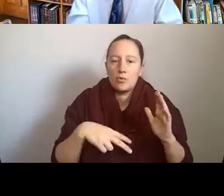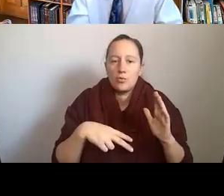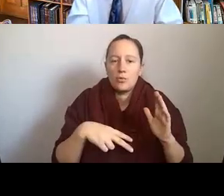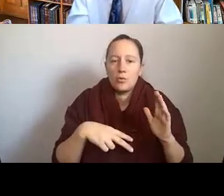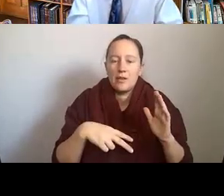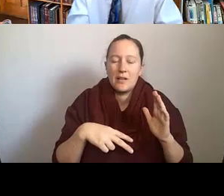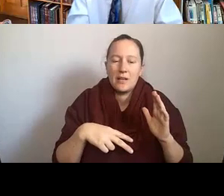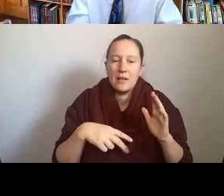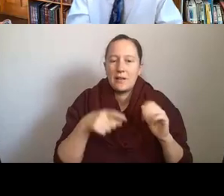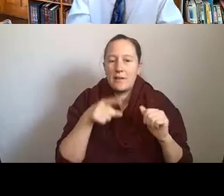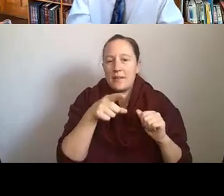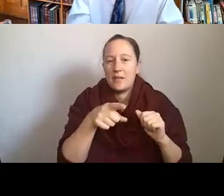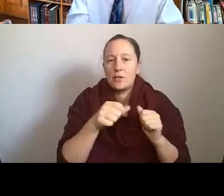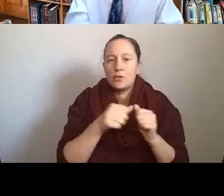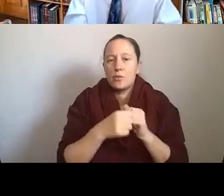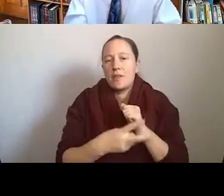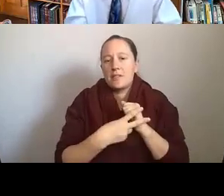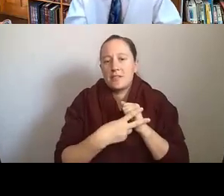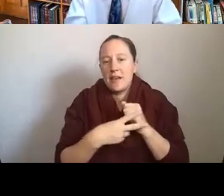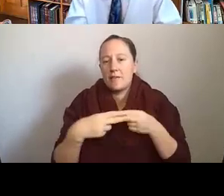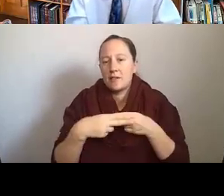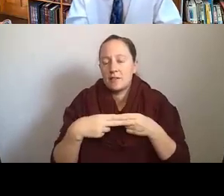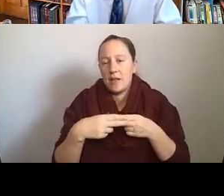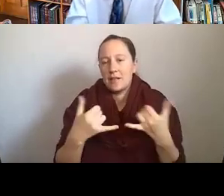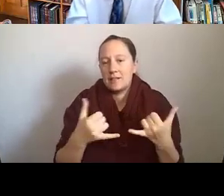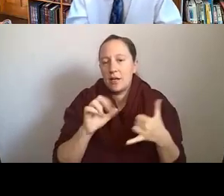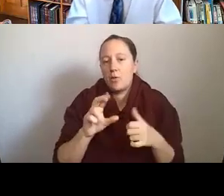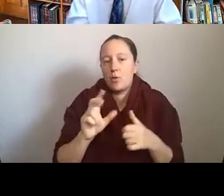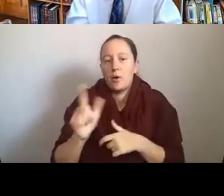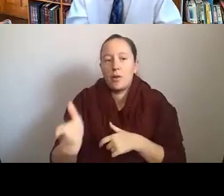archived either now already or after the talk.